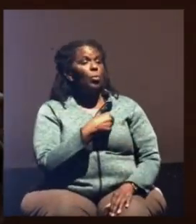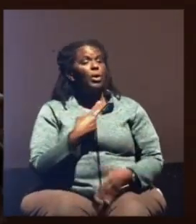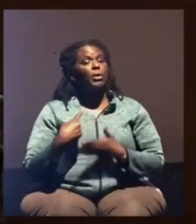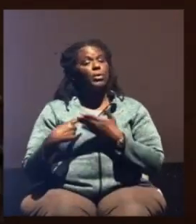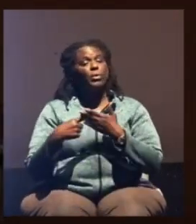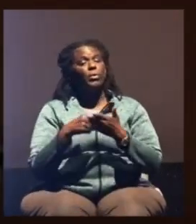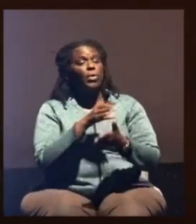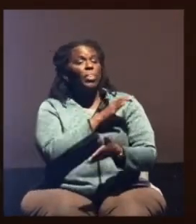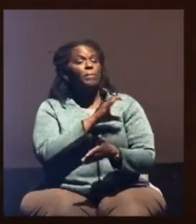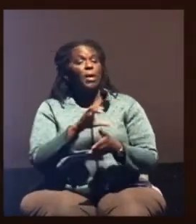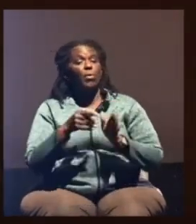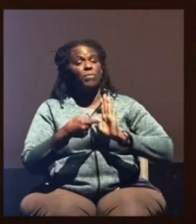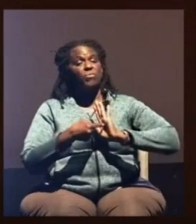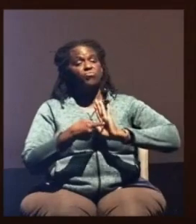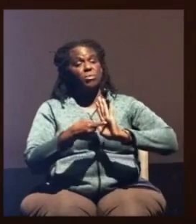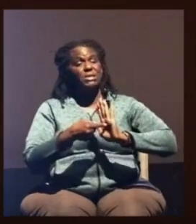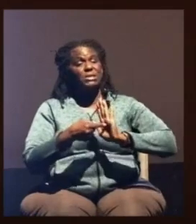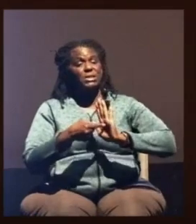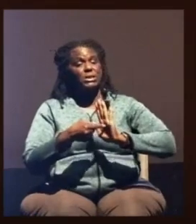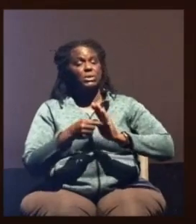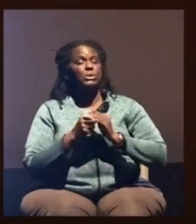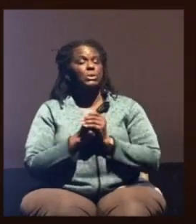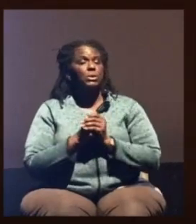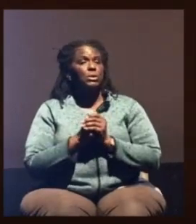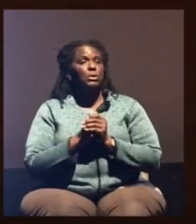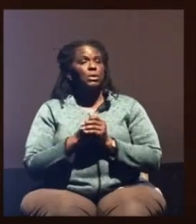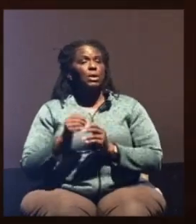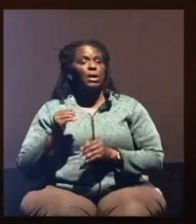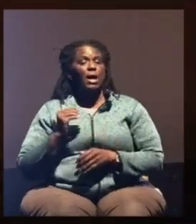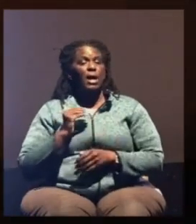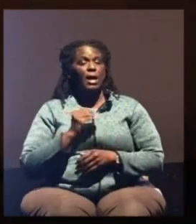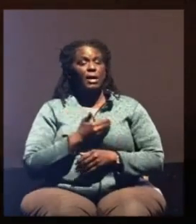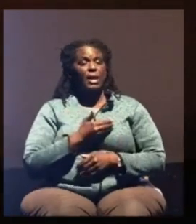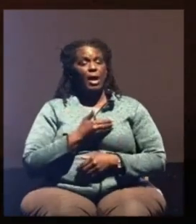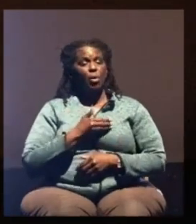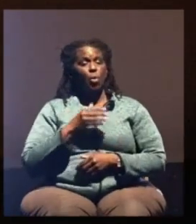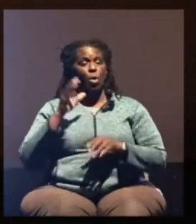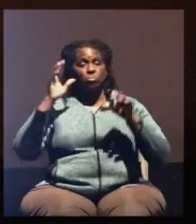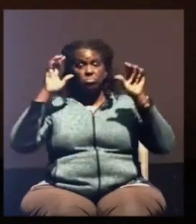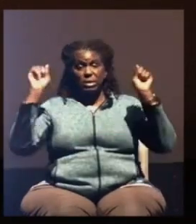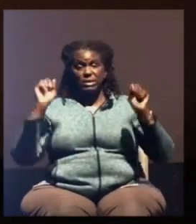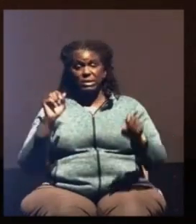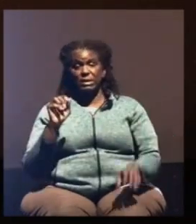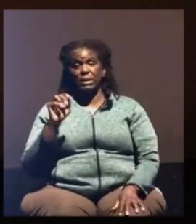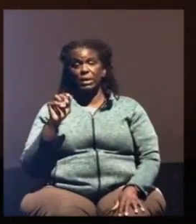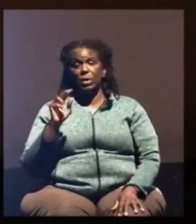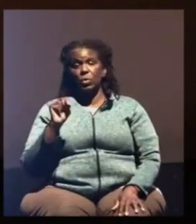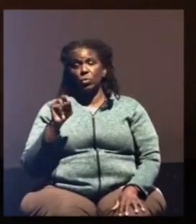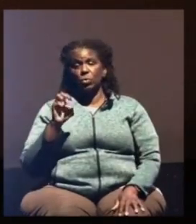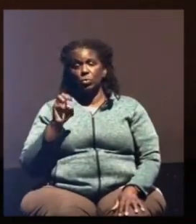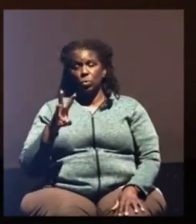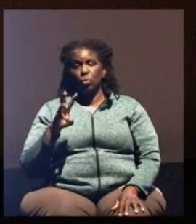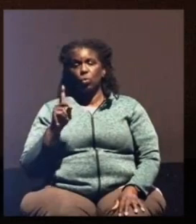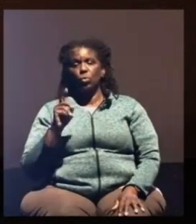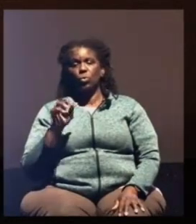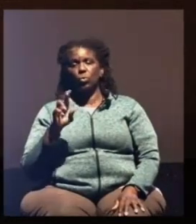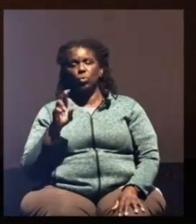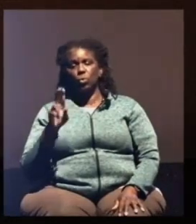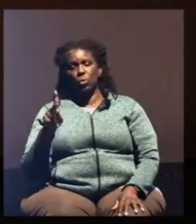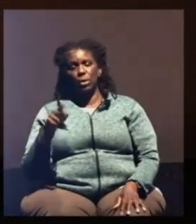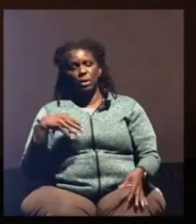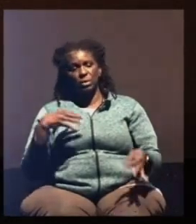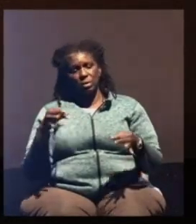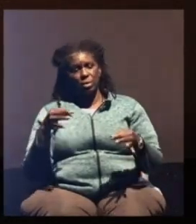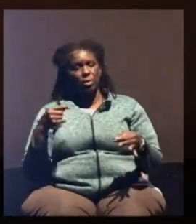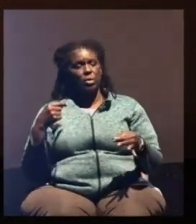about the power of representation, and our president touched on it very, very importantly. We were moved. We almost had